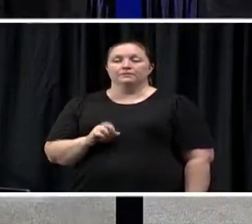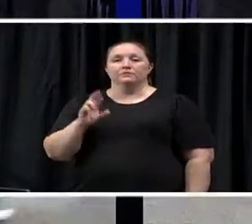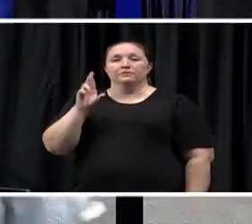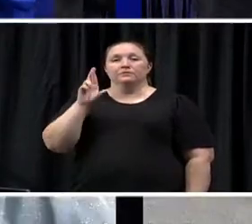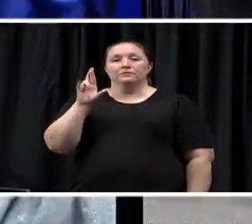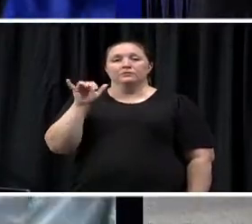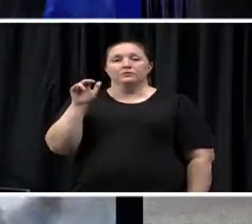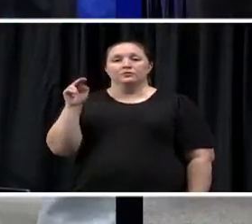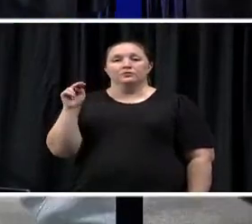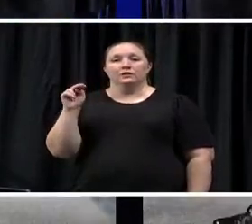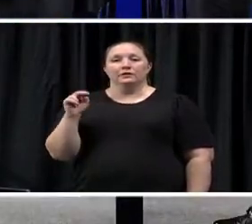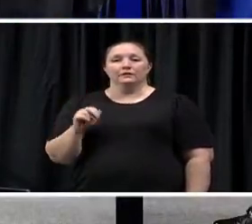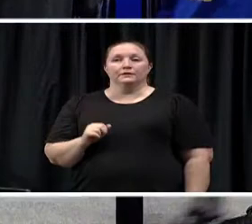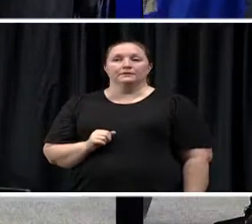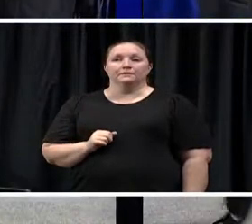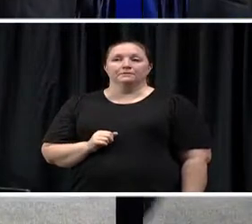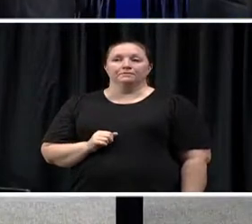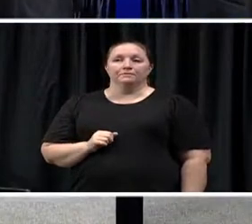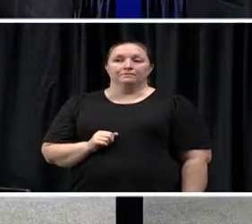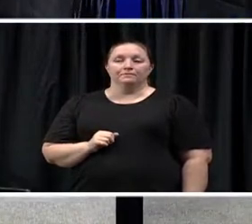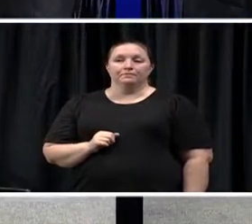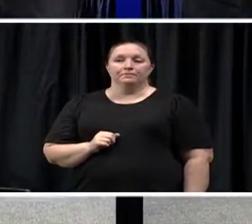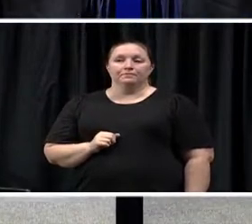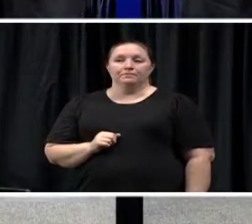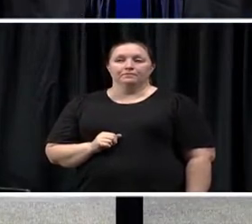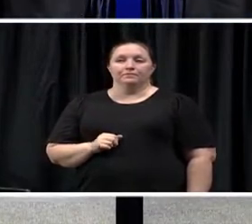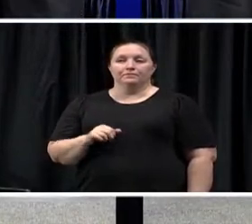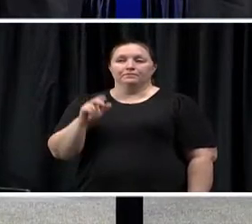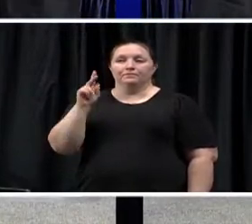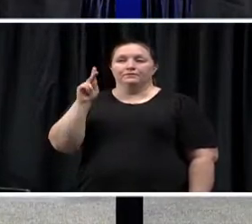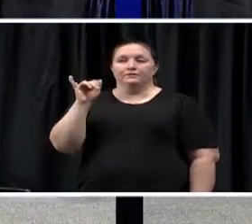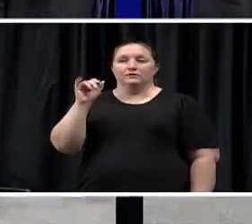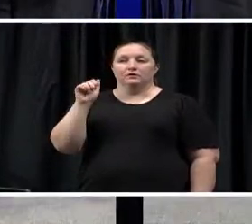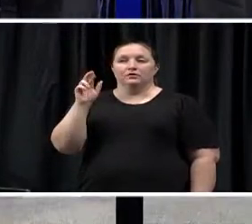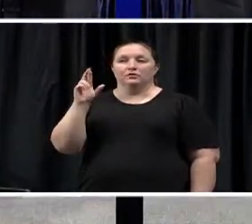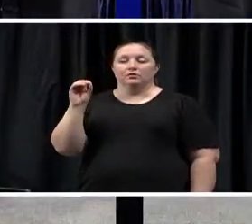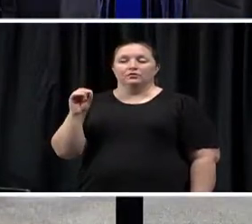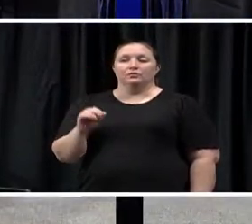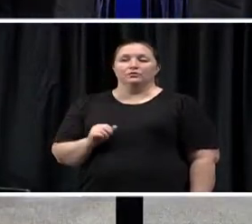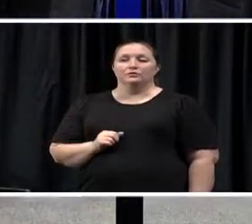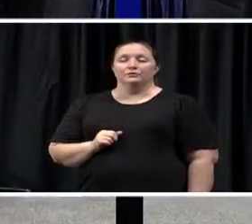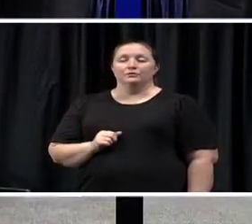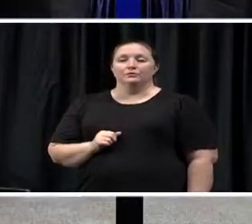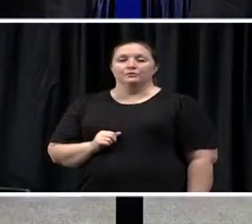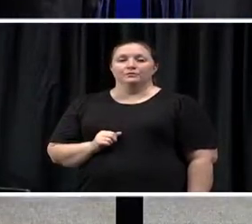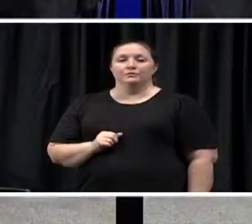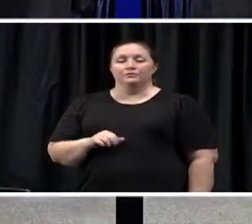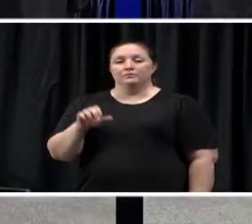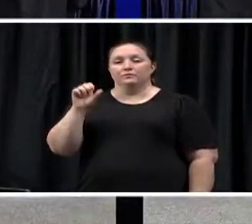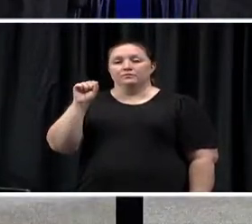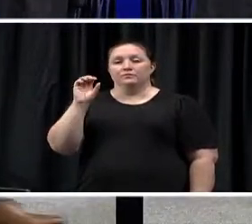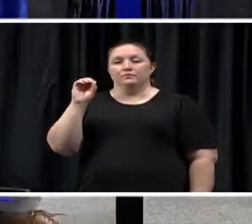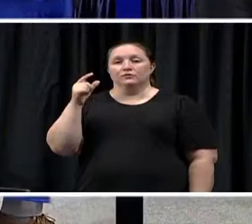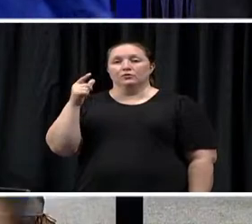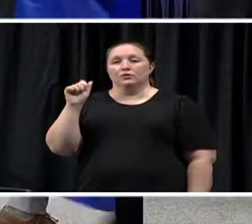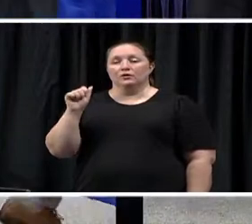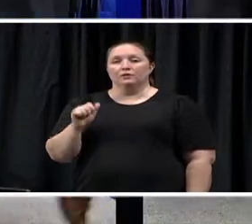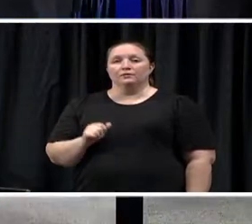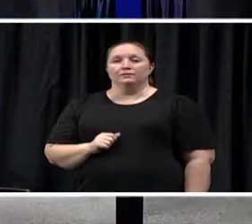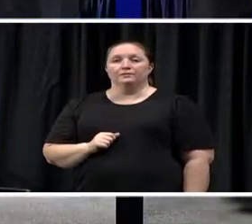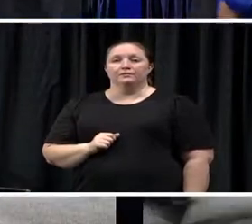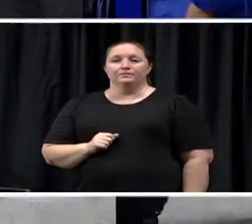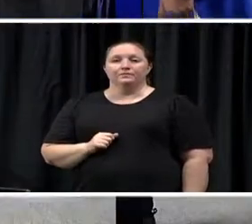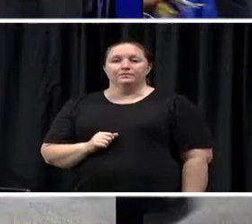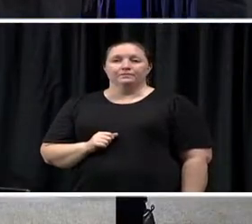Ryan Ramesh Patel. Piario Pasto Navario. Sogat Podel.